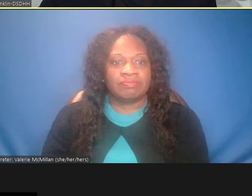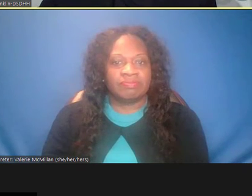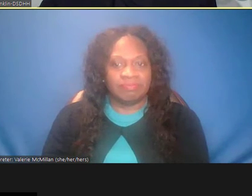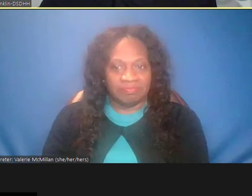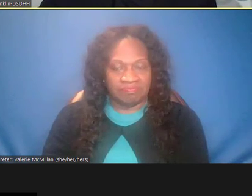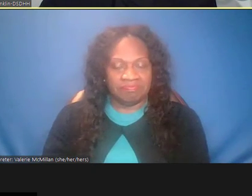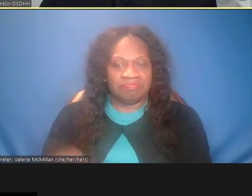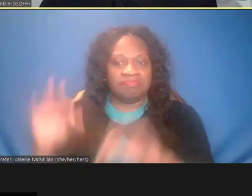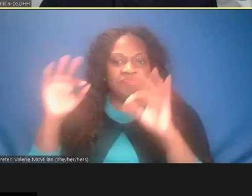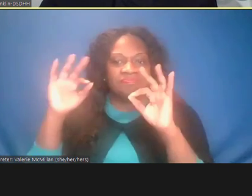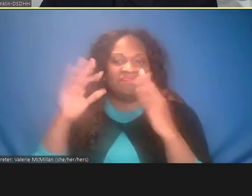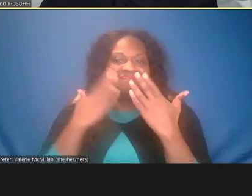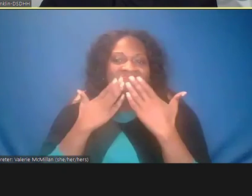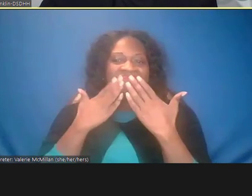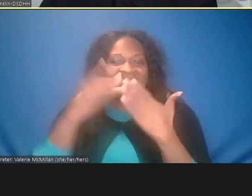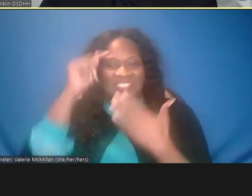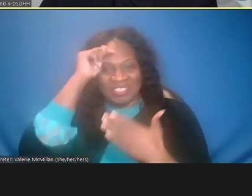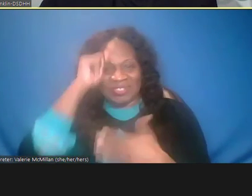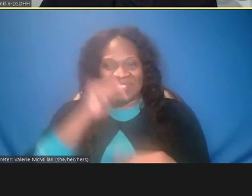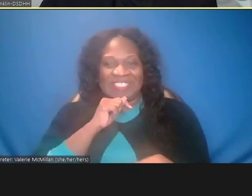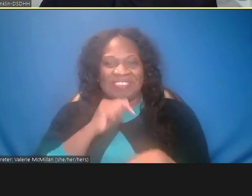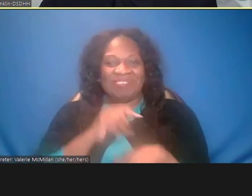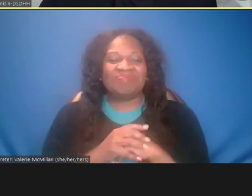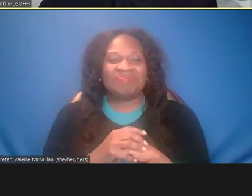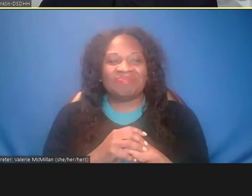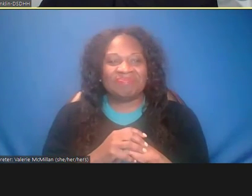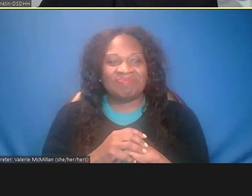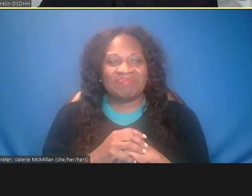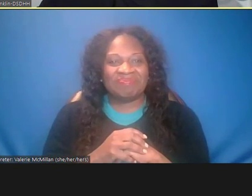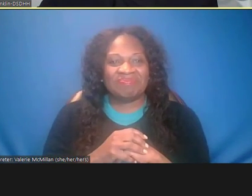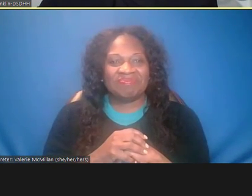All right, thank you so much, Tony.